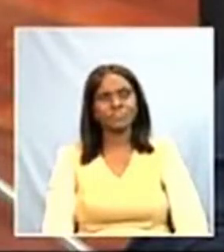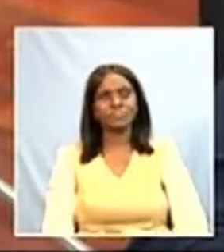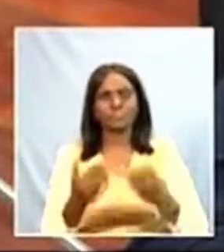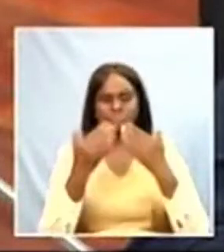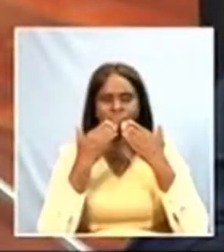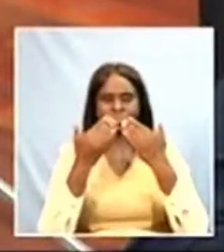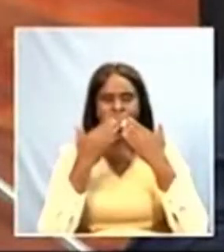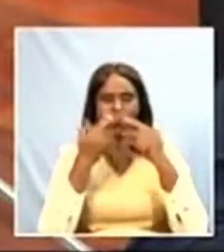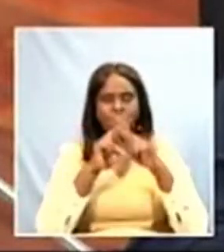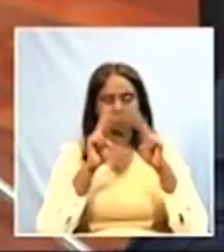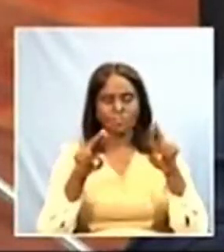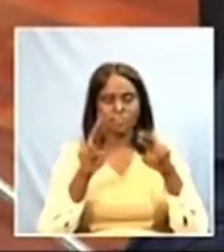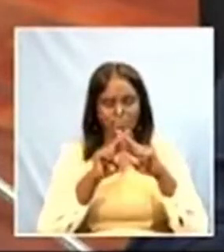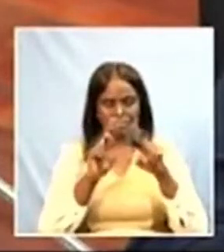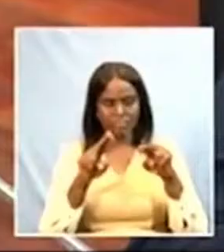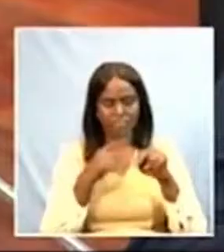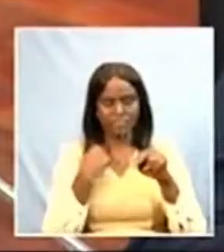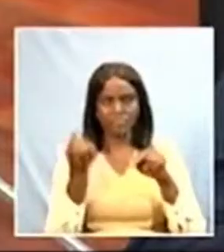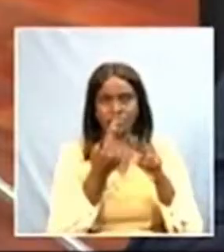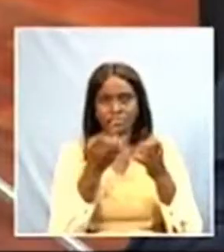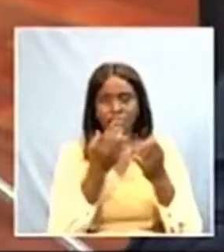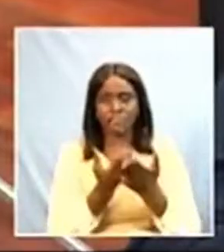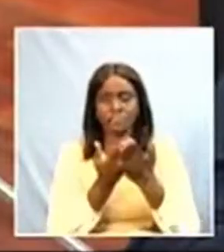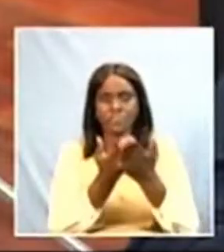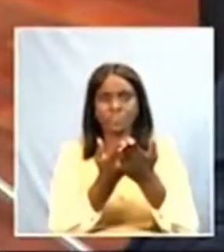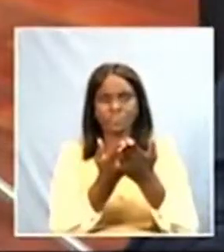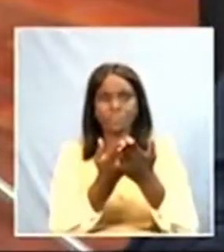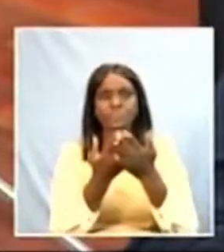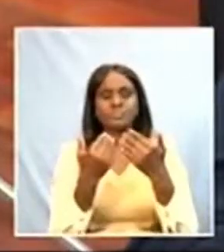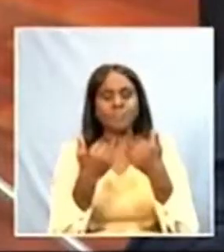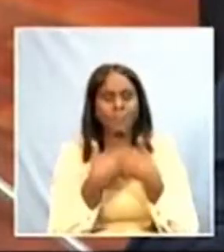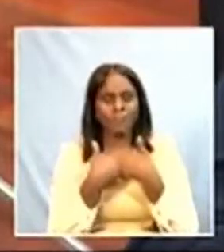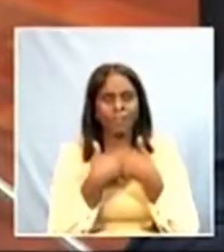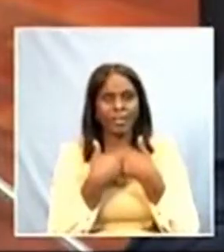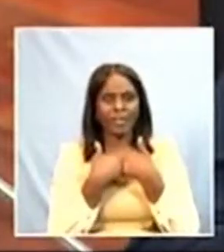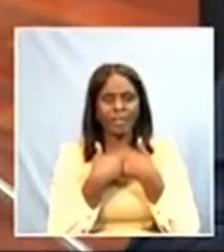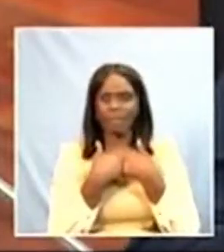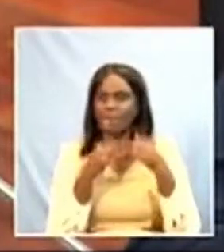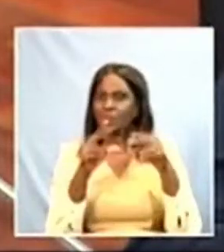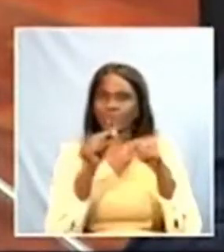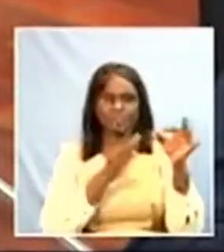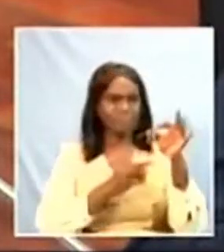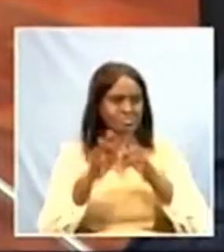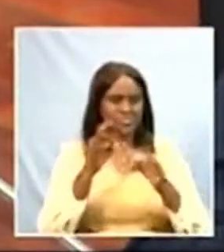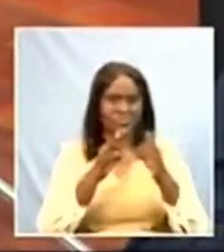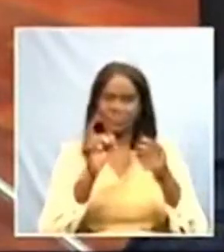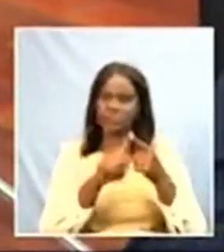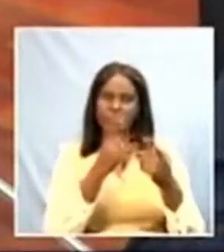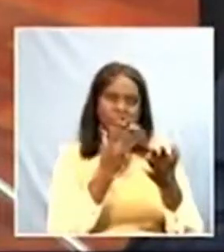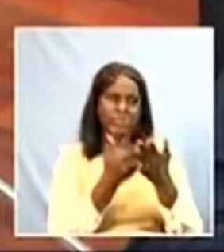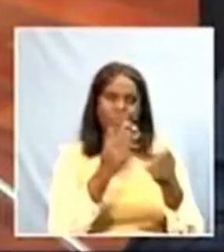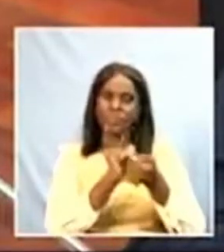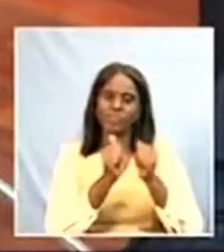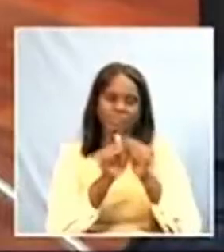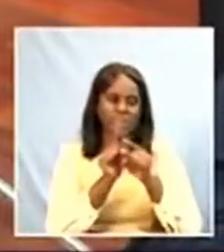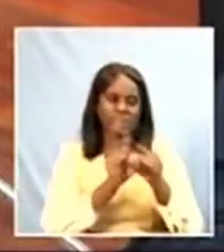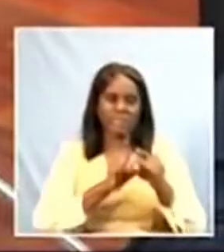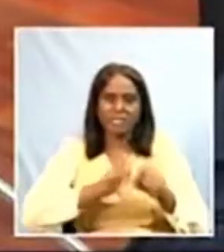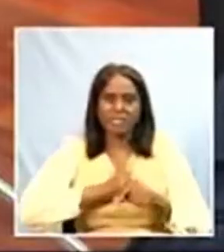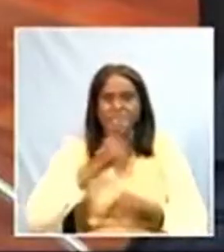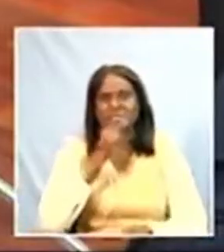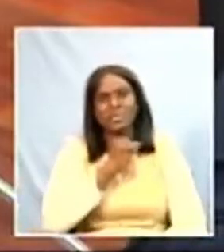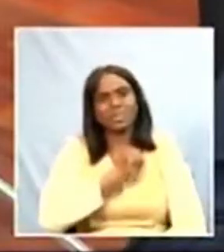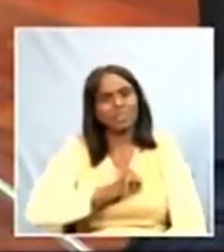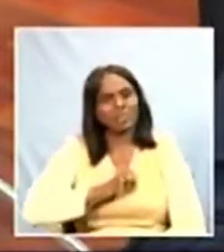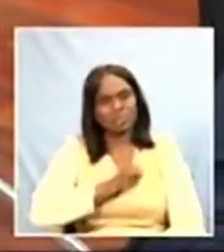Thank you, Chair. Chair, I would like to submit that we have no justification to our oversight, and we sincerely